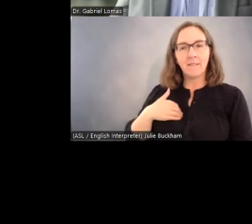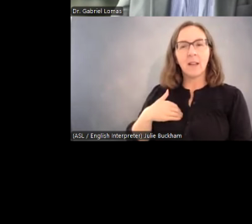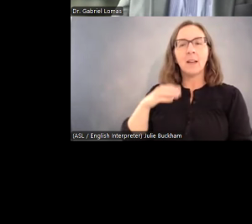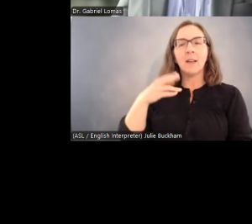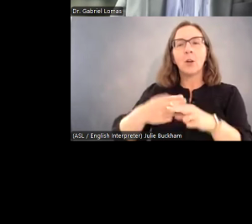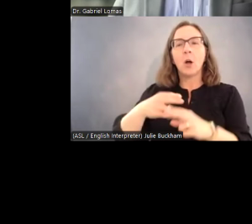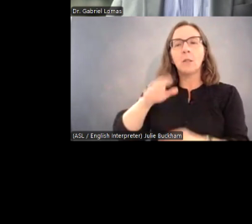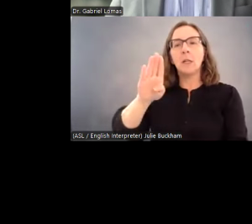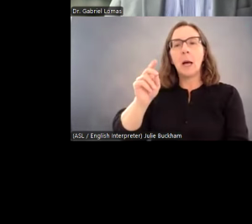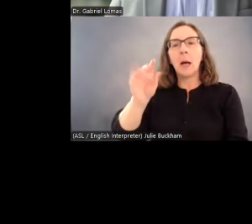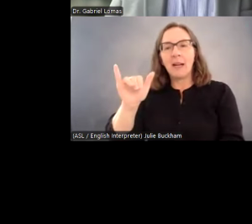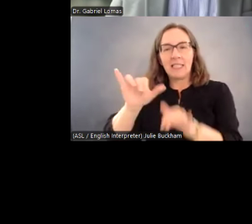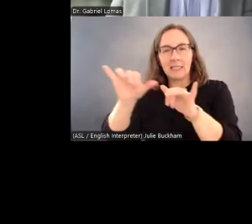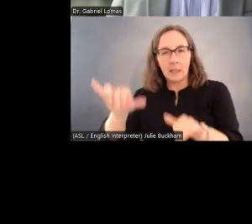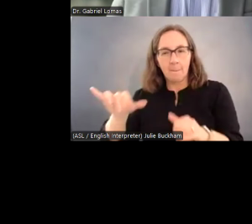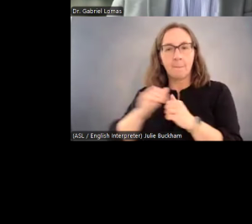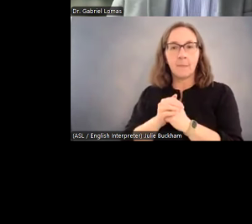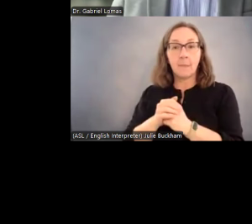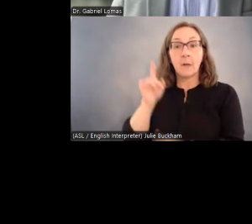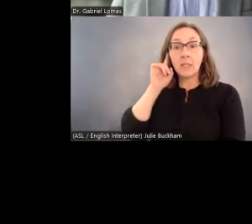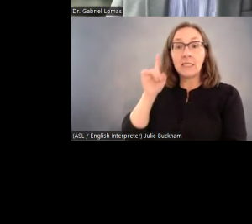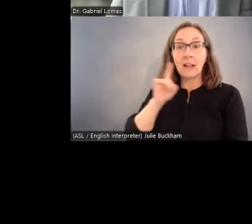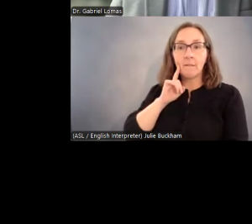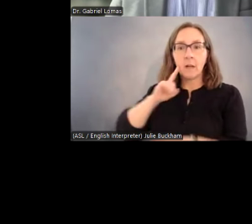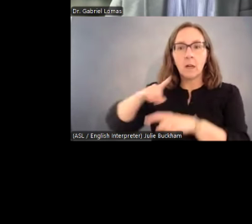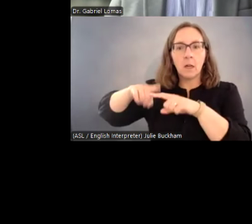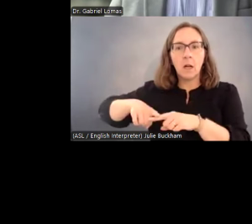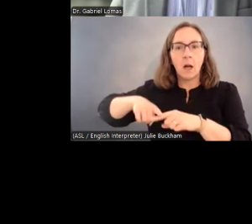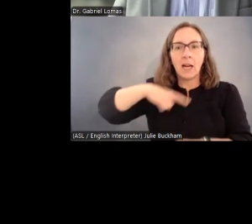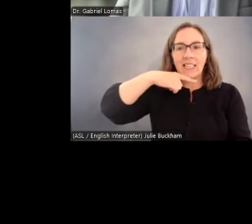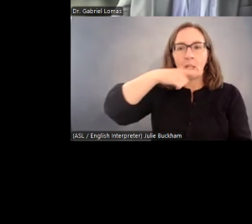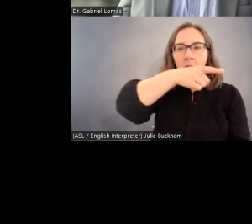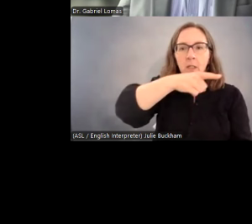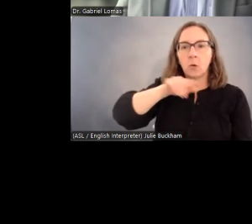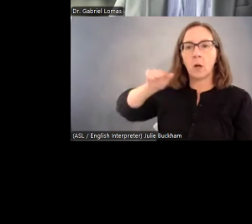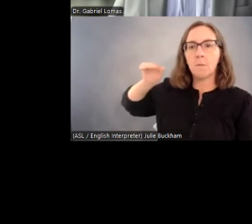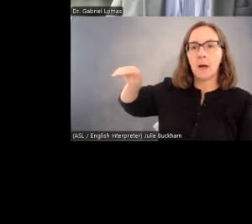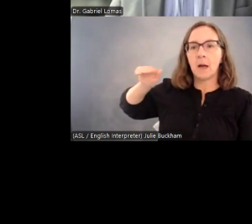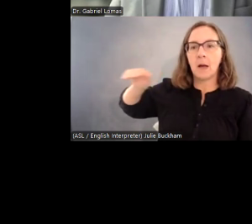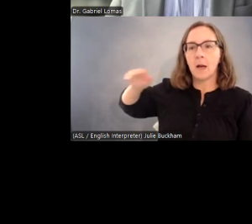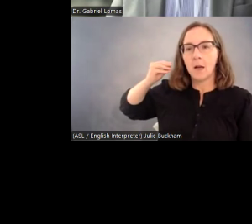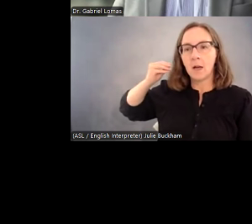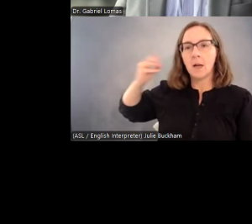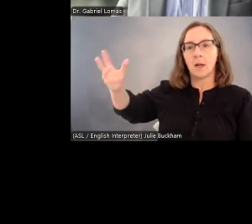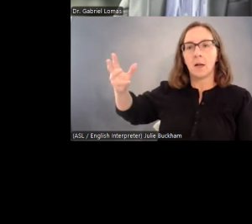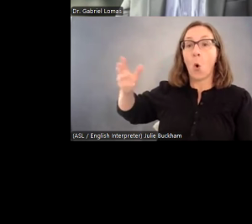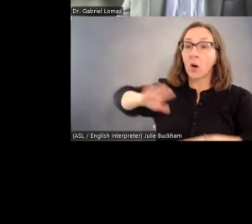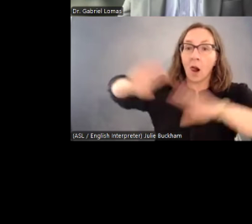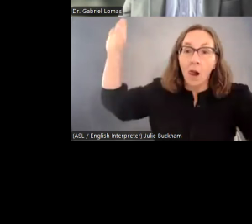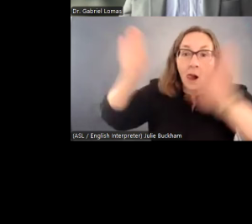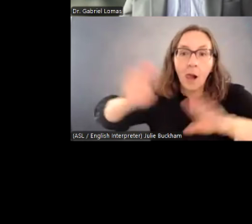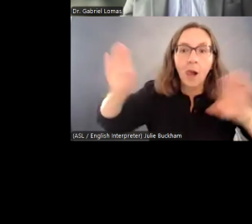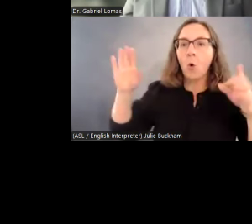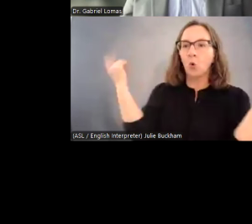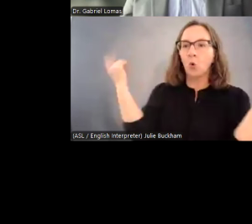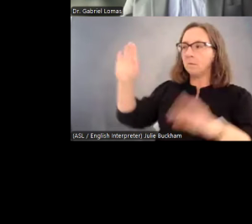the deaf individuals are dependent on the hearing inmates to tap them and notify them or wave their hands to let them